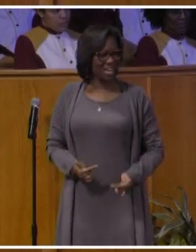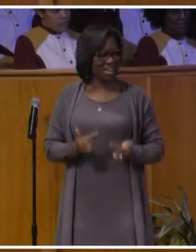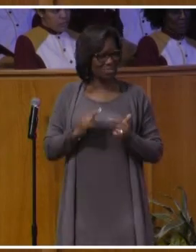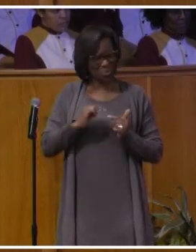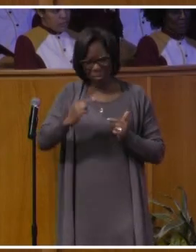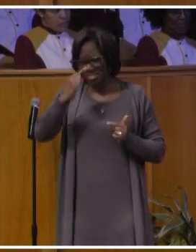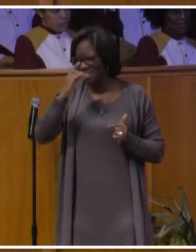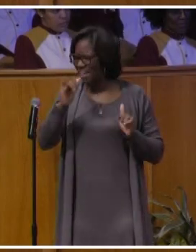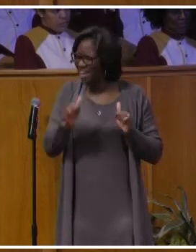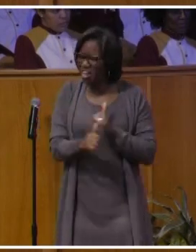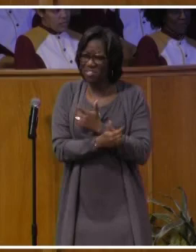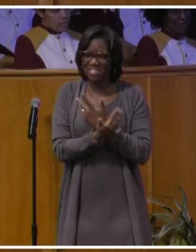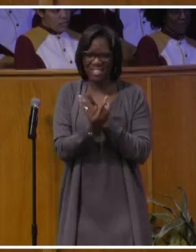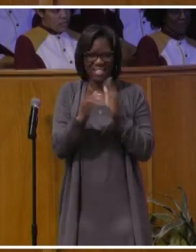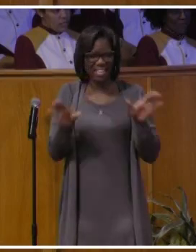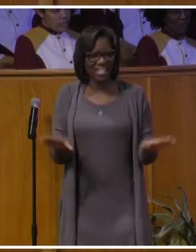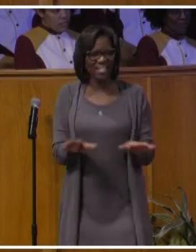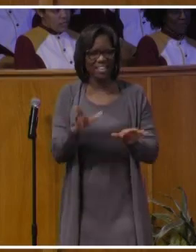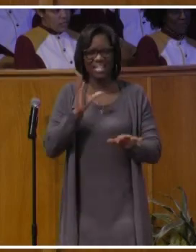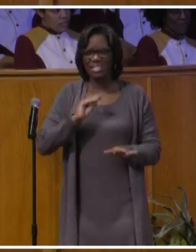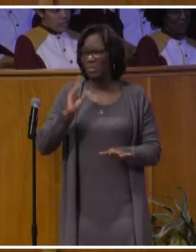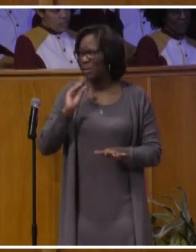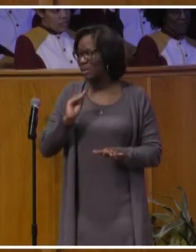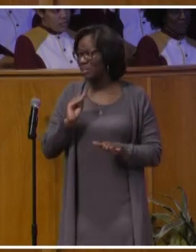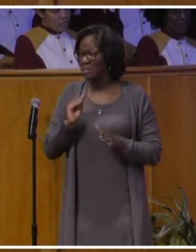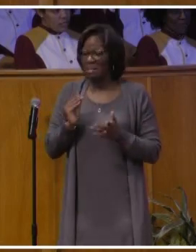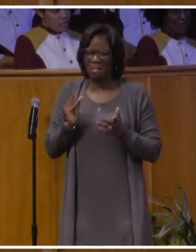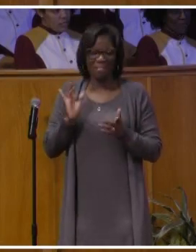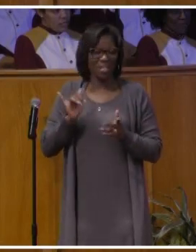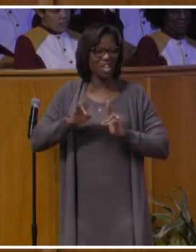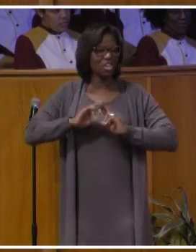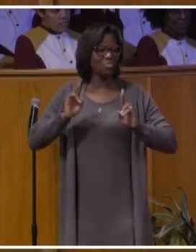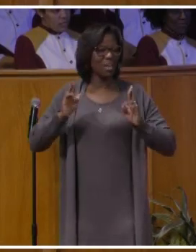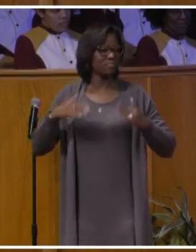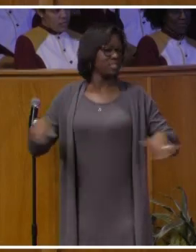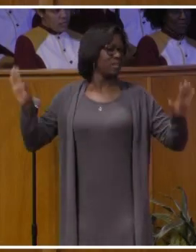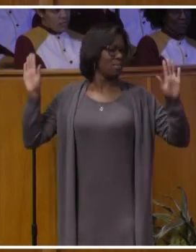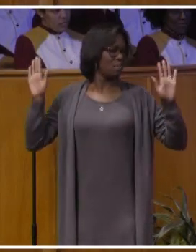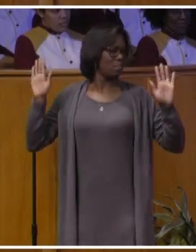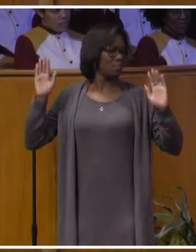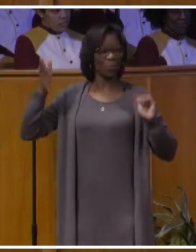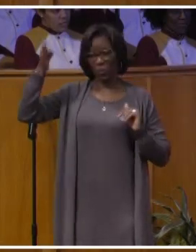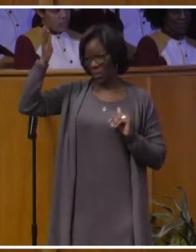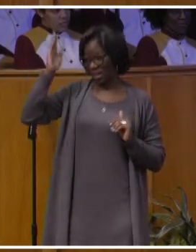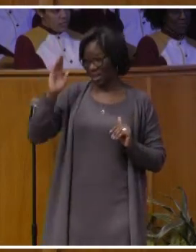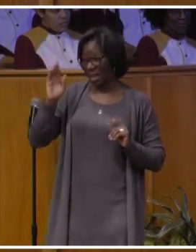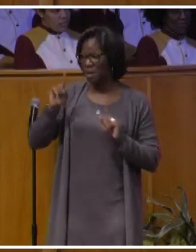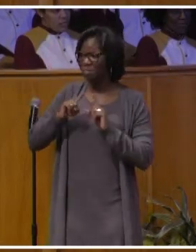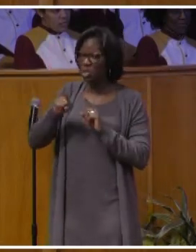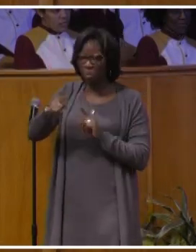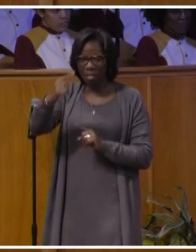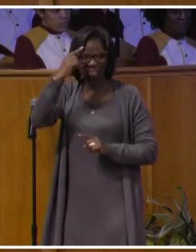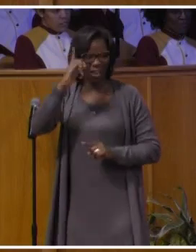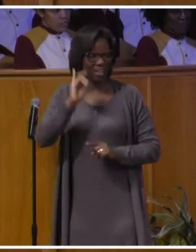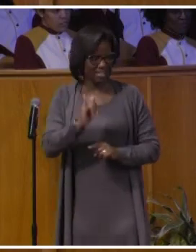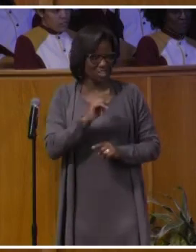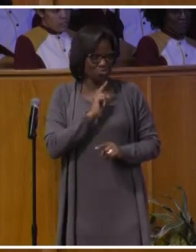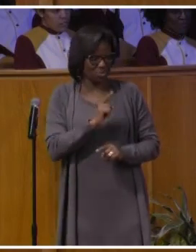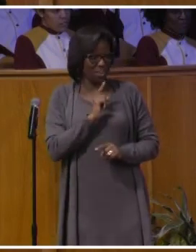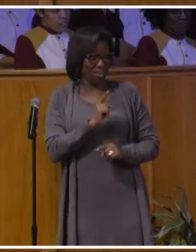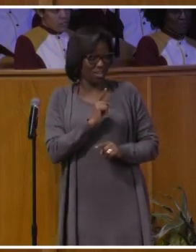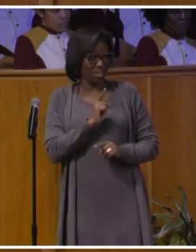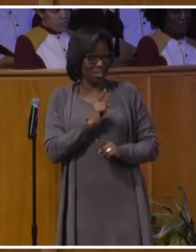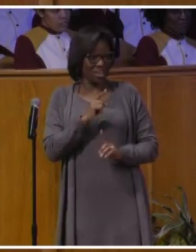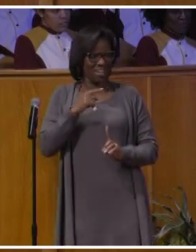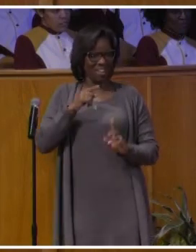would think that after everything he goes through, that he's ready to give up on God. As a matter of fact, that's at the core of